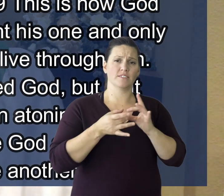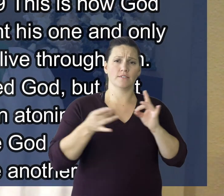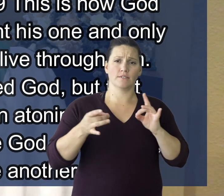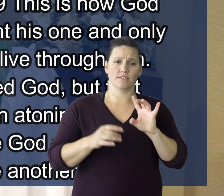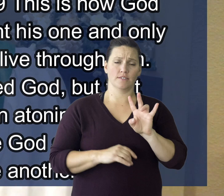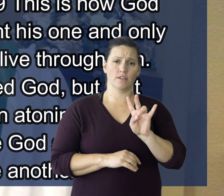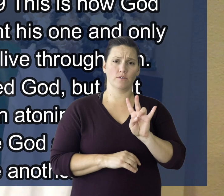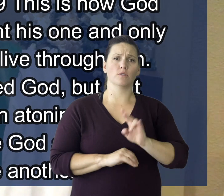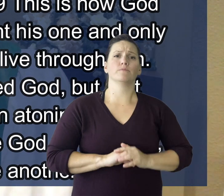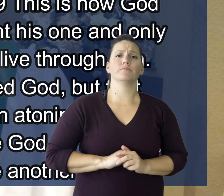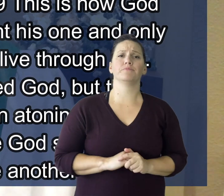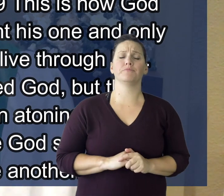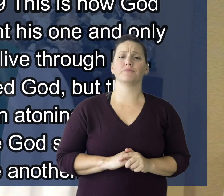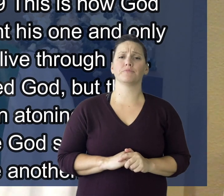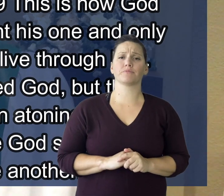at verse 7.